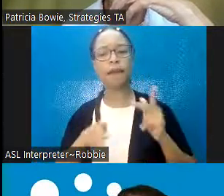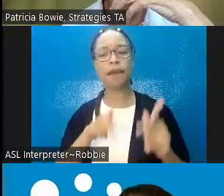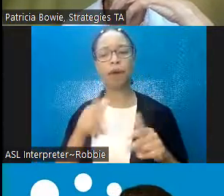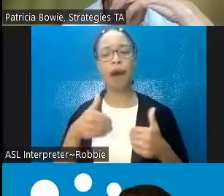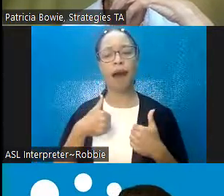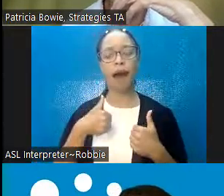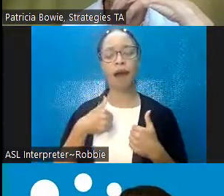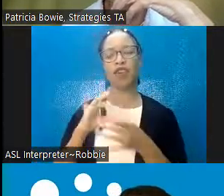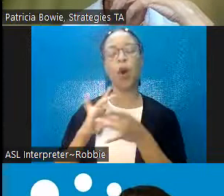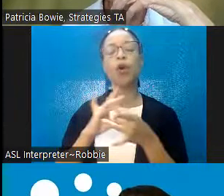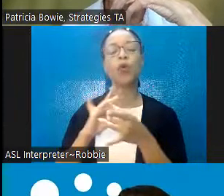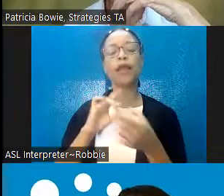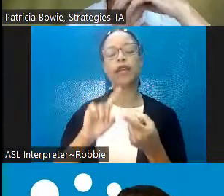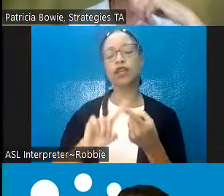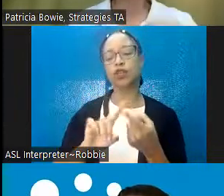around,